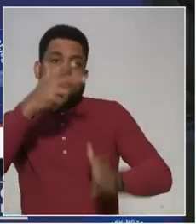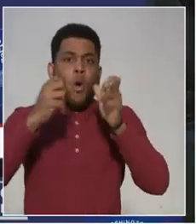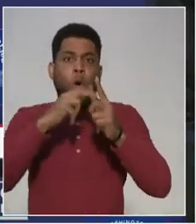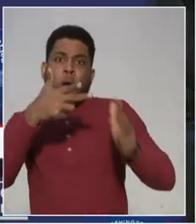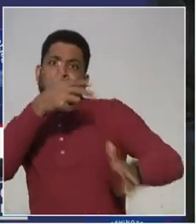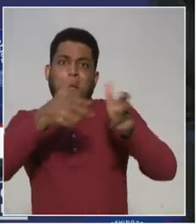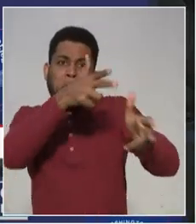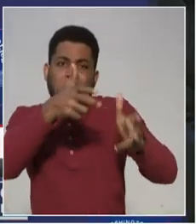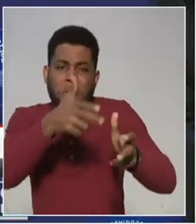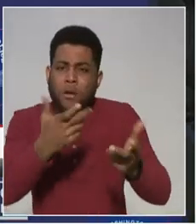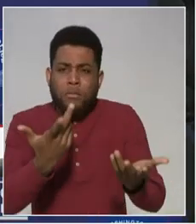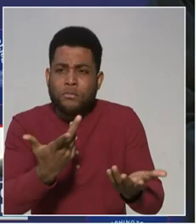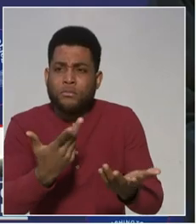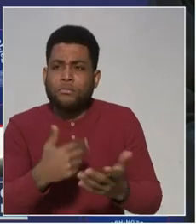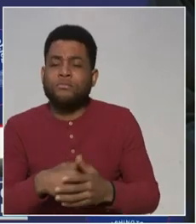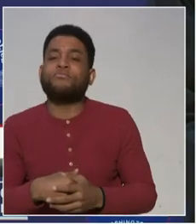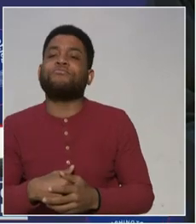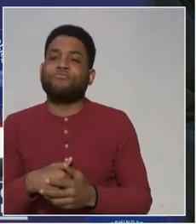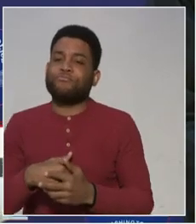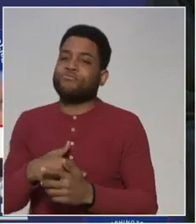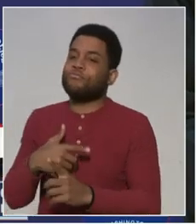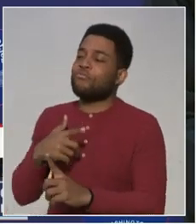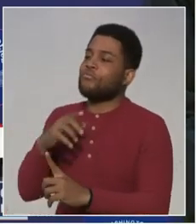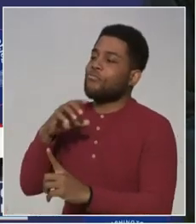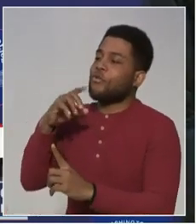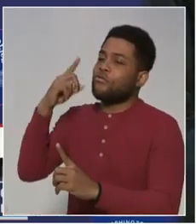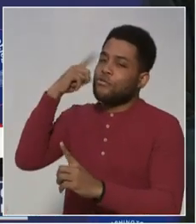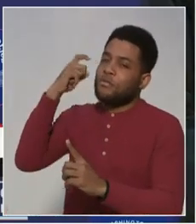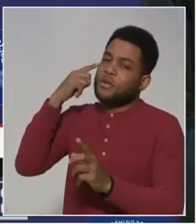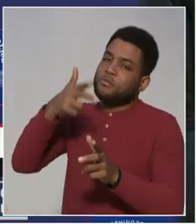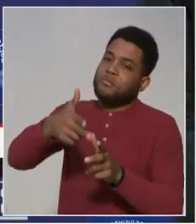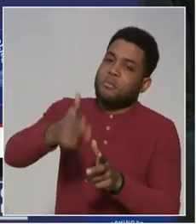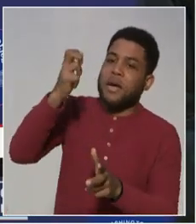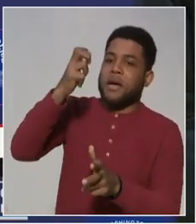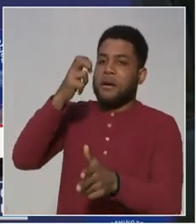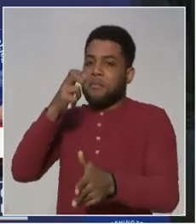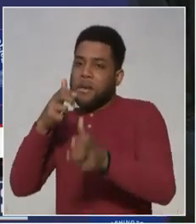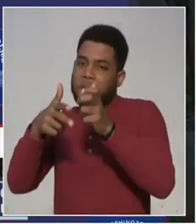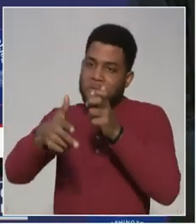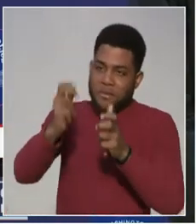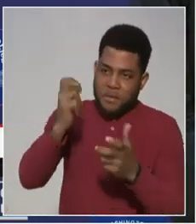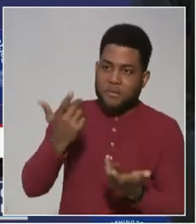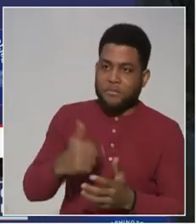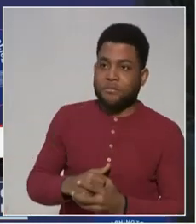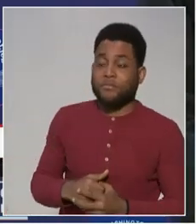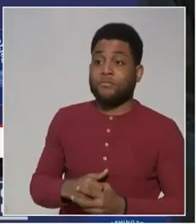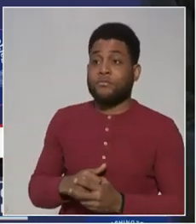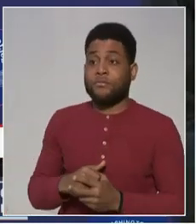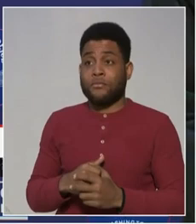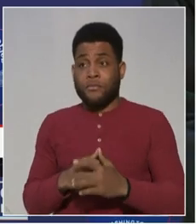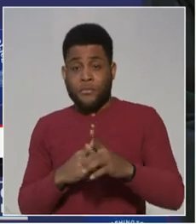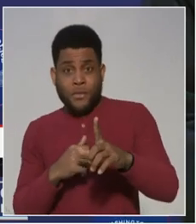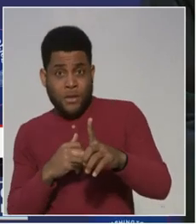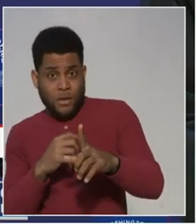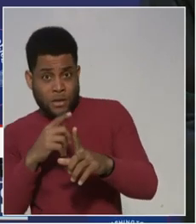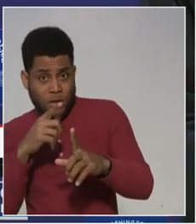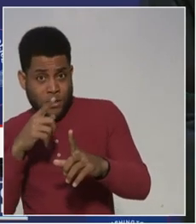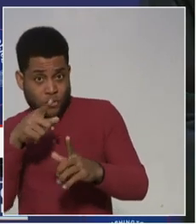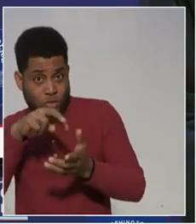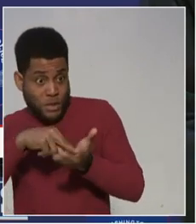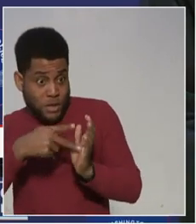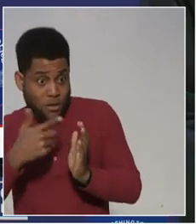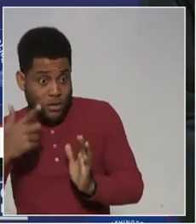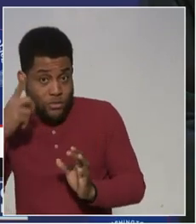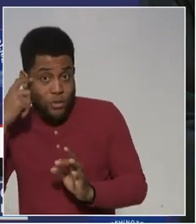Excuse me? Well, if he's shooting through the door, I don't know if it's in the air, but he's just shooting through the door, and I don't know his thought process